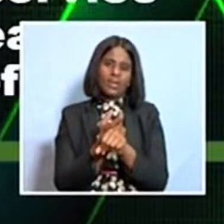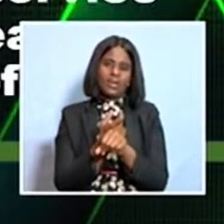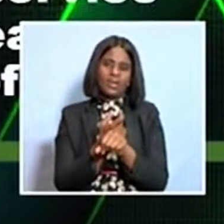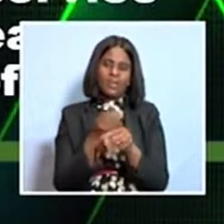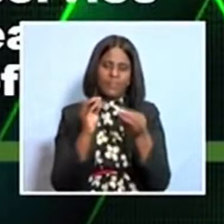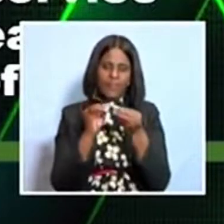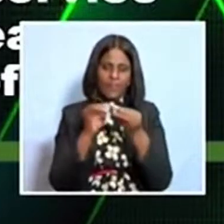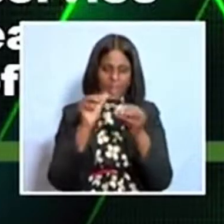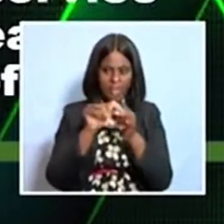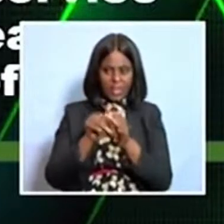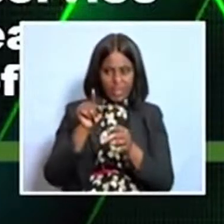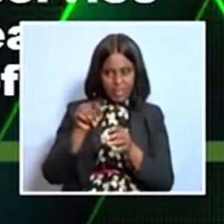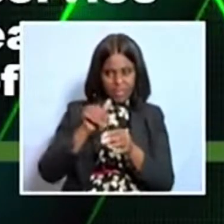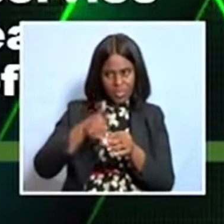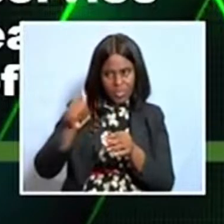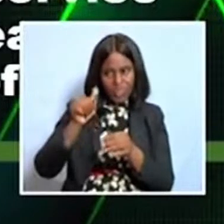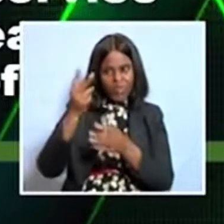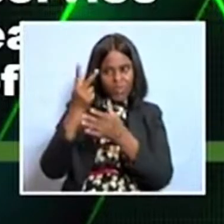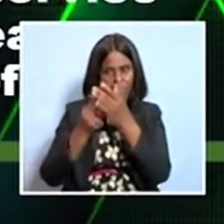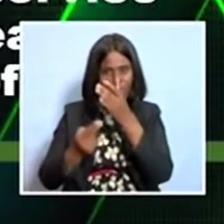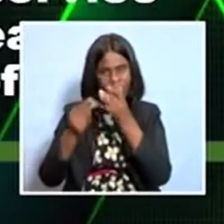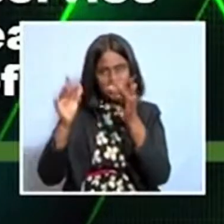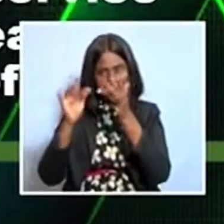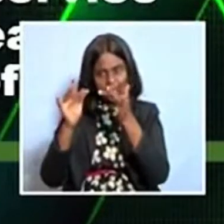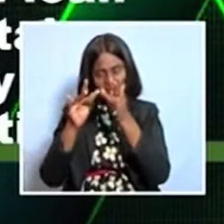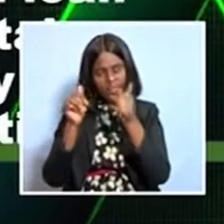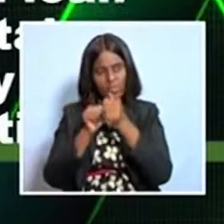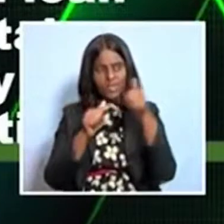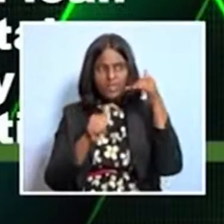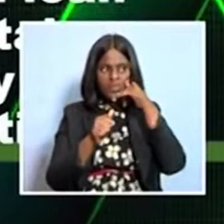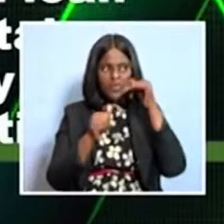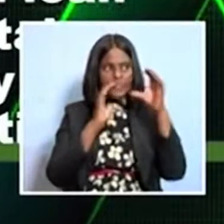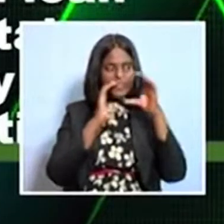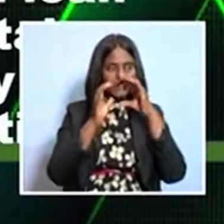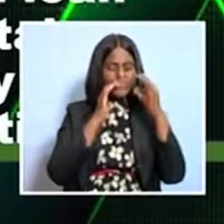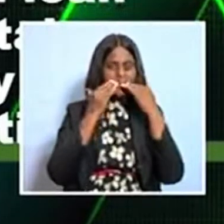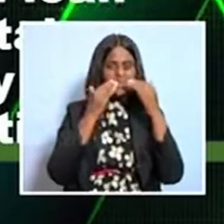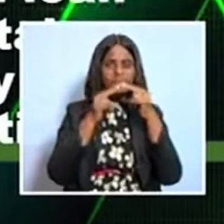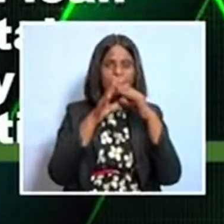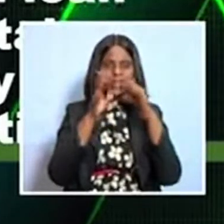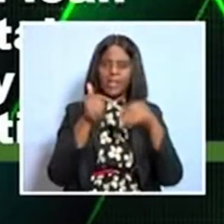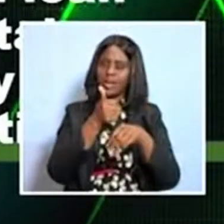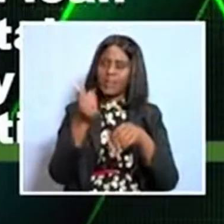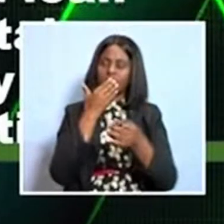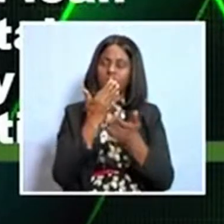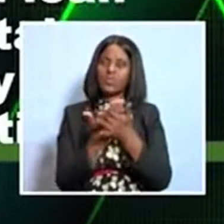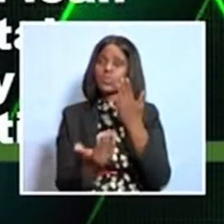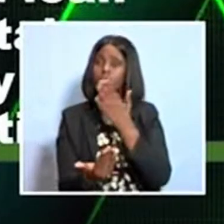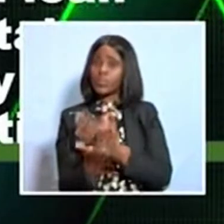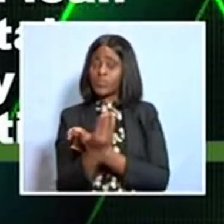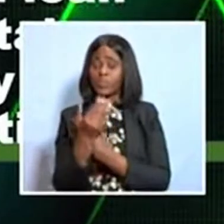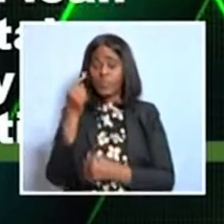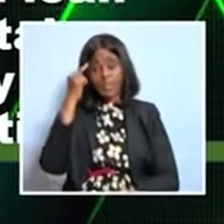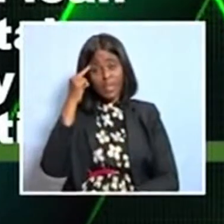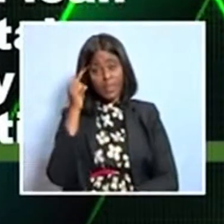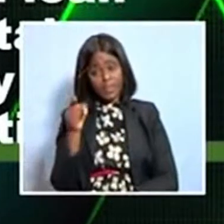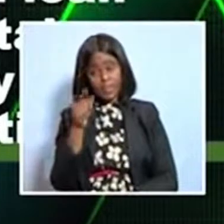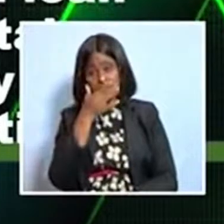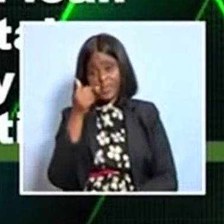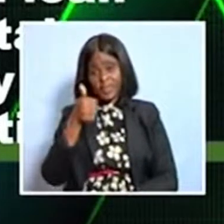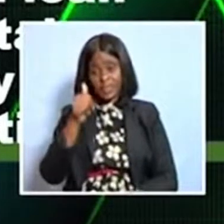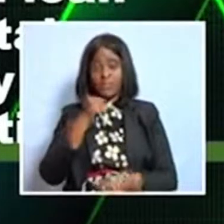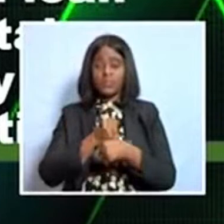in stability of both internet and network. Thank you so much. The other one reads, good morning. Government must